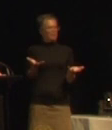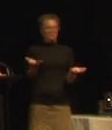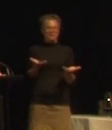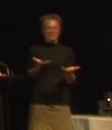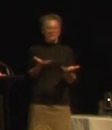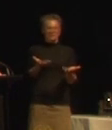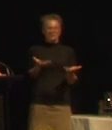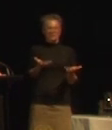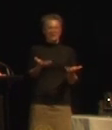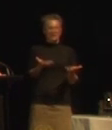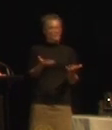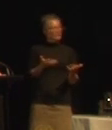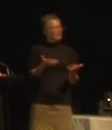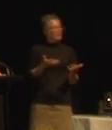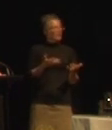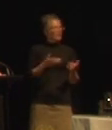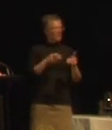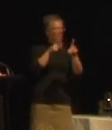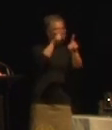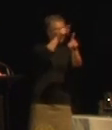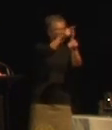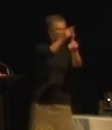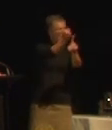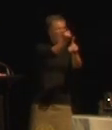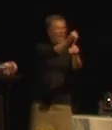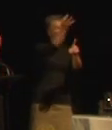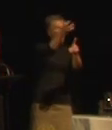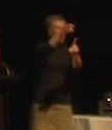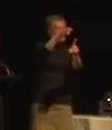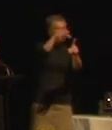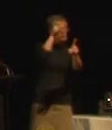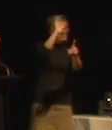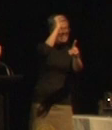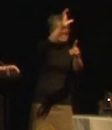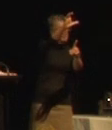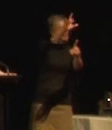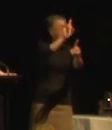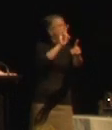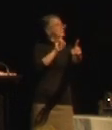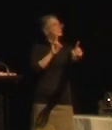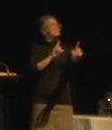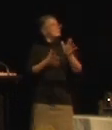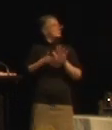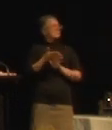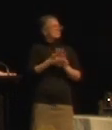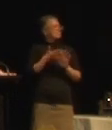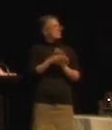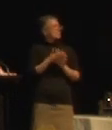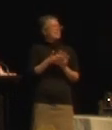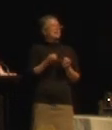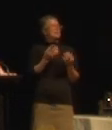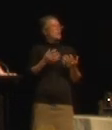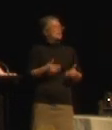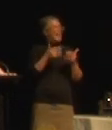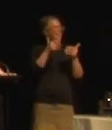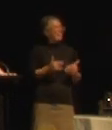are no hospitals in Kazakhstan. We just don't have the data about them and the coordinates in order to put them on the map. We can see this